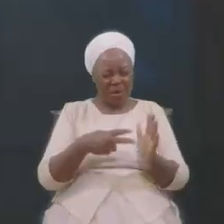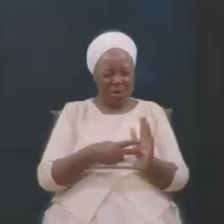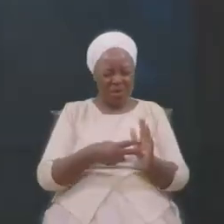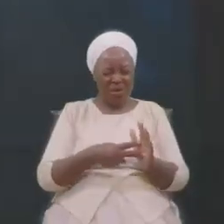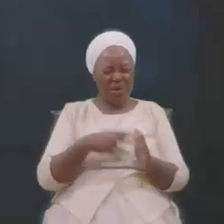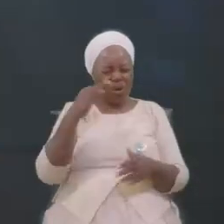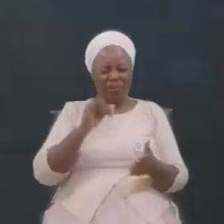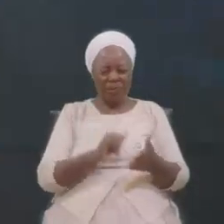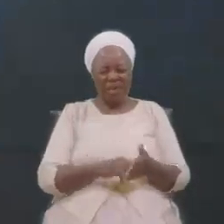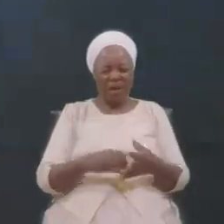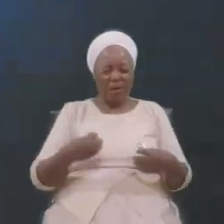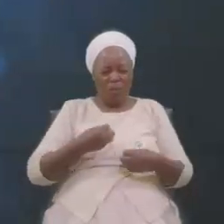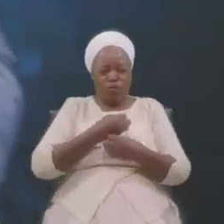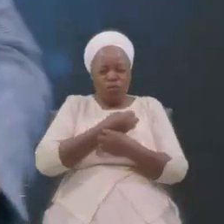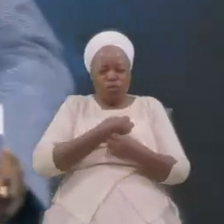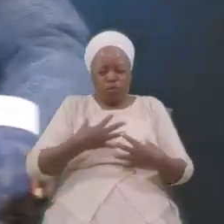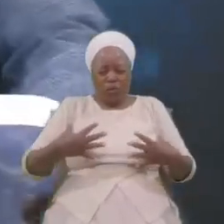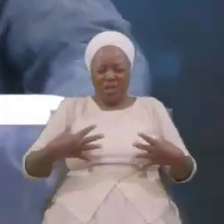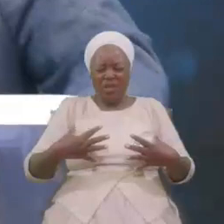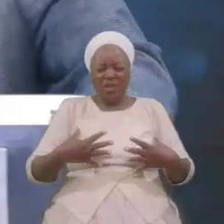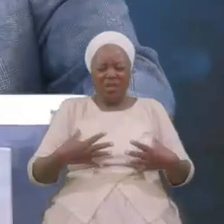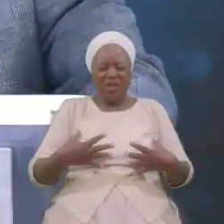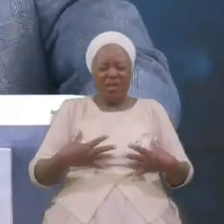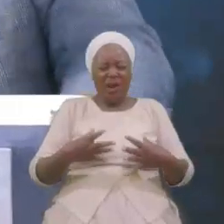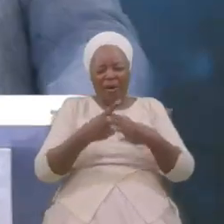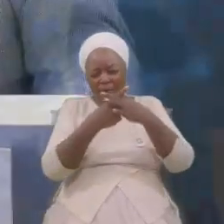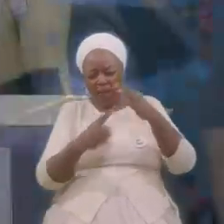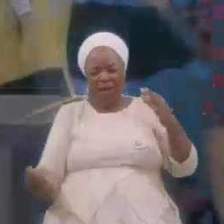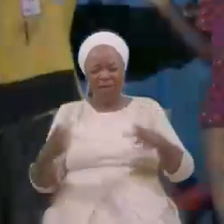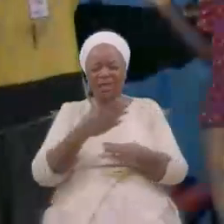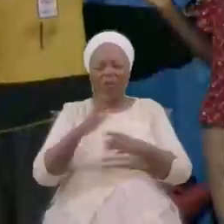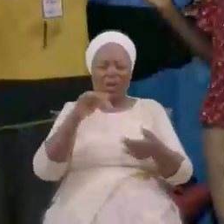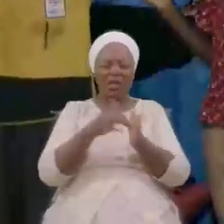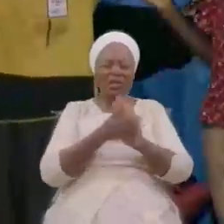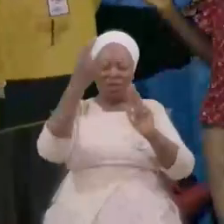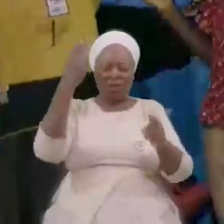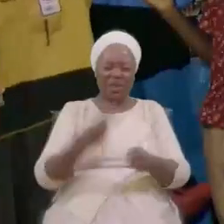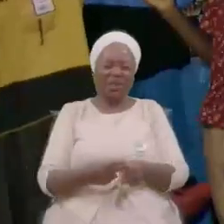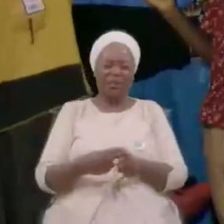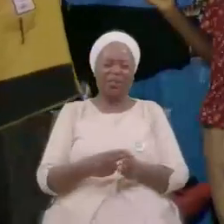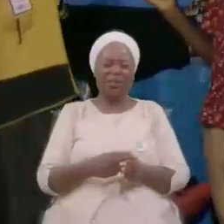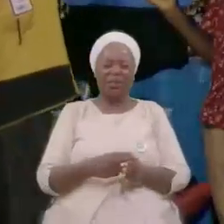swelling, vanish away in Jesus' name.